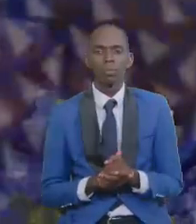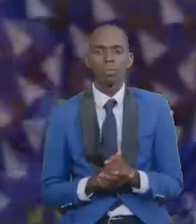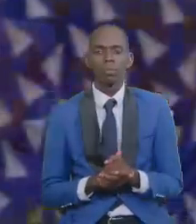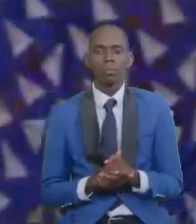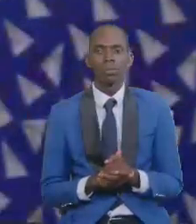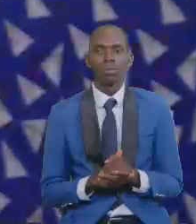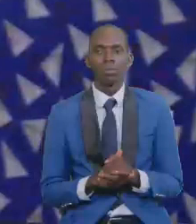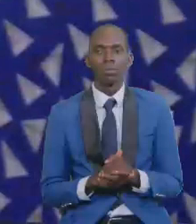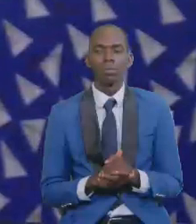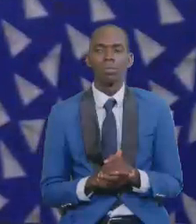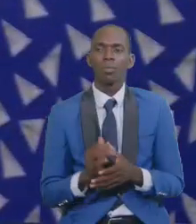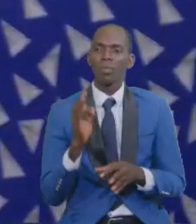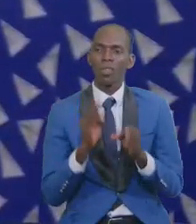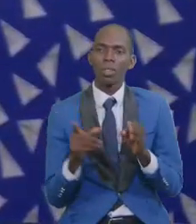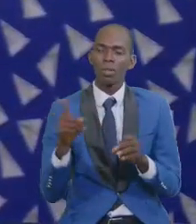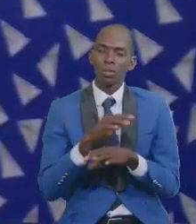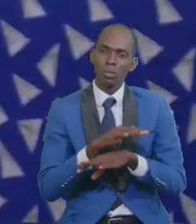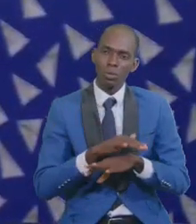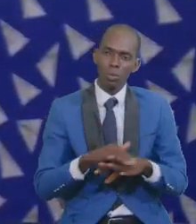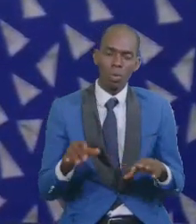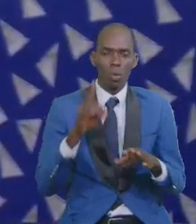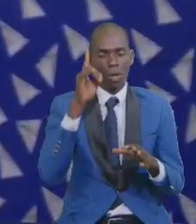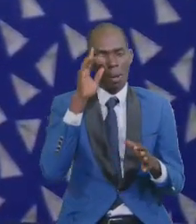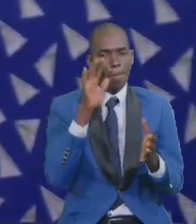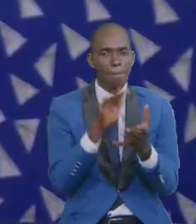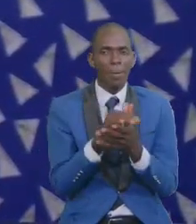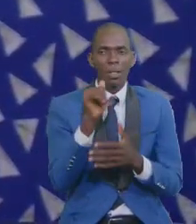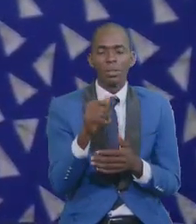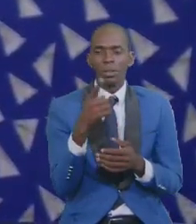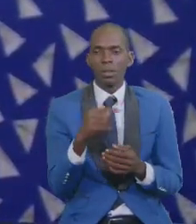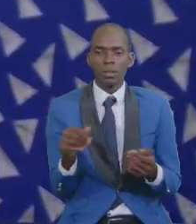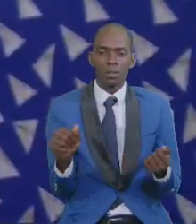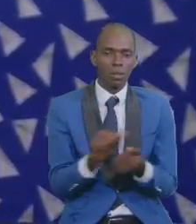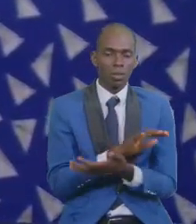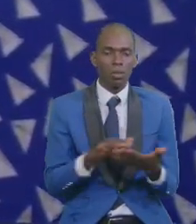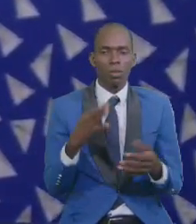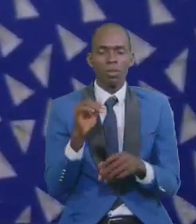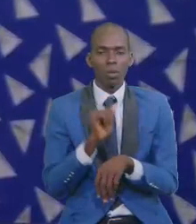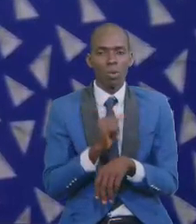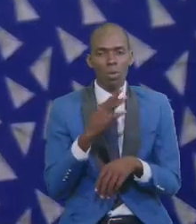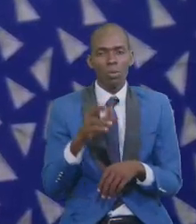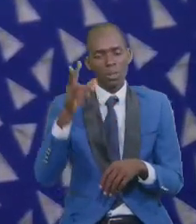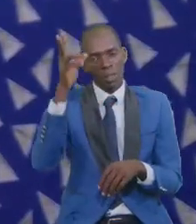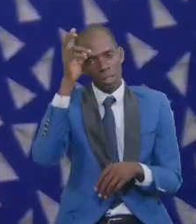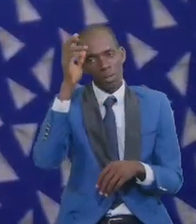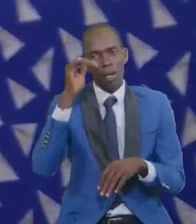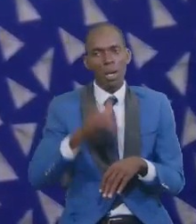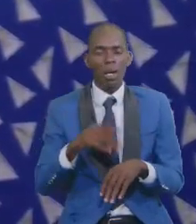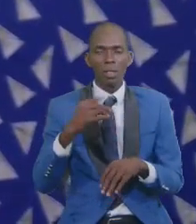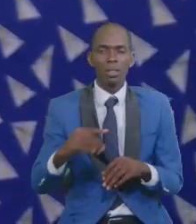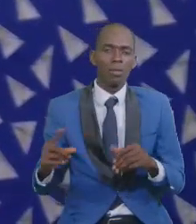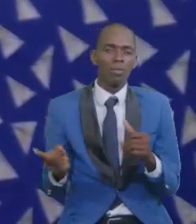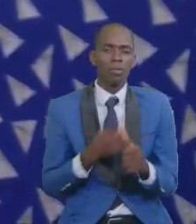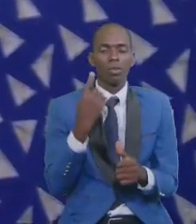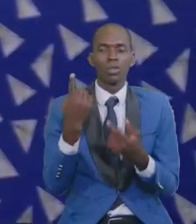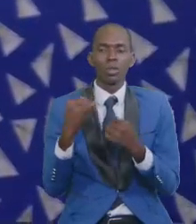If you don't believe the destruction of the work of the devil at the first coming, can you